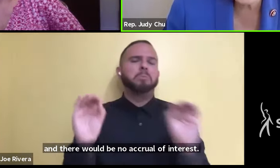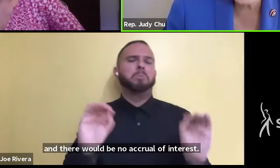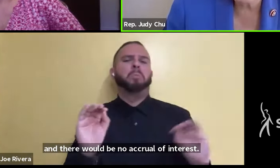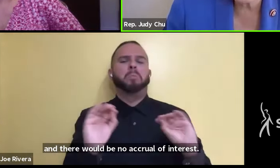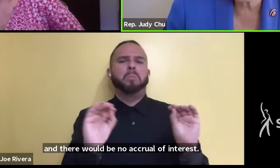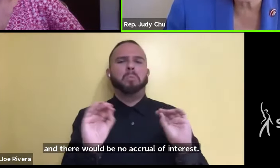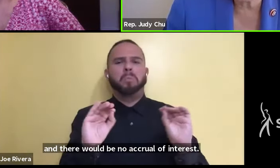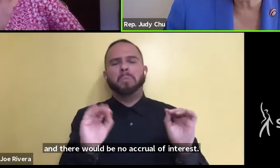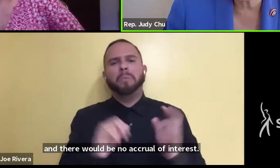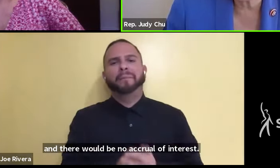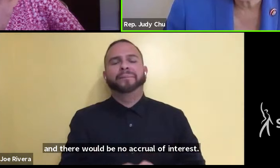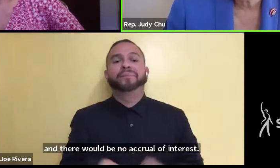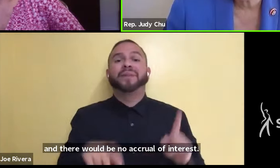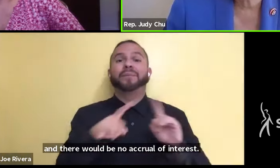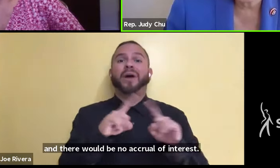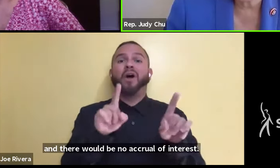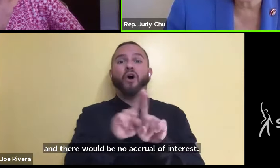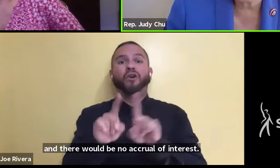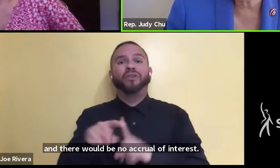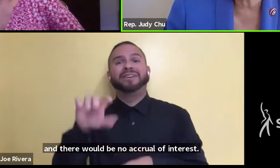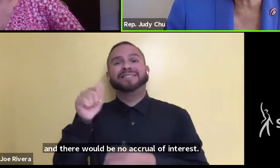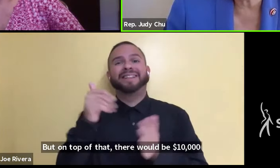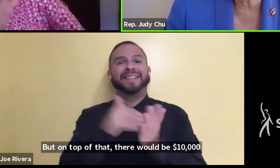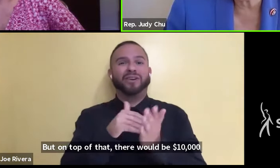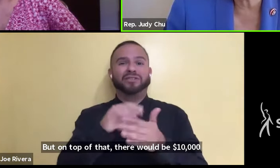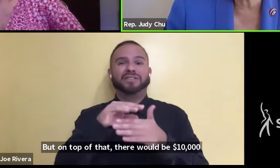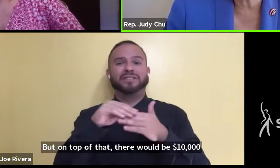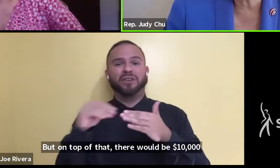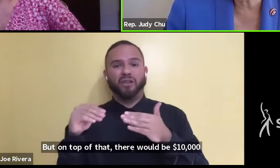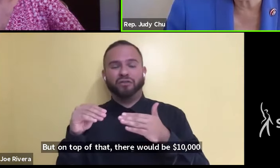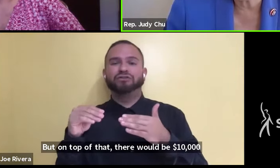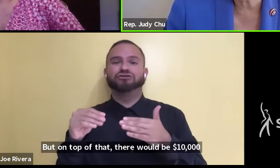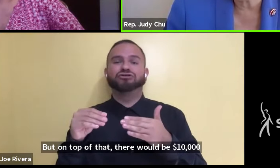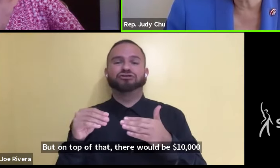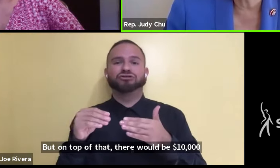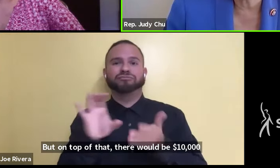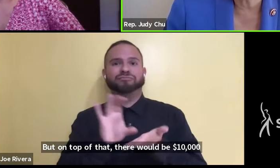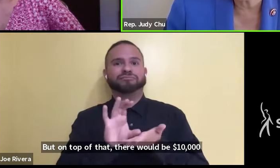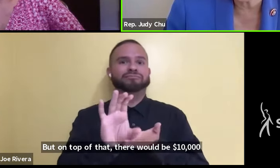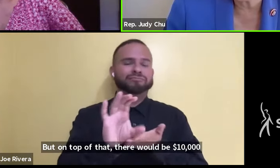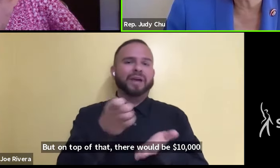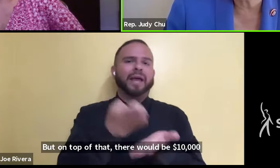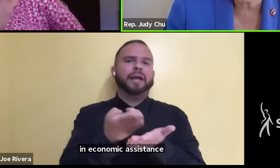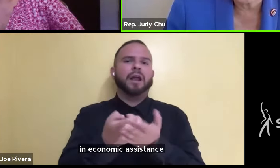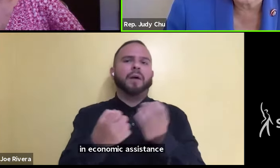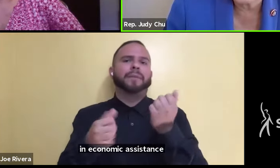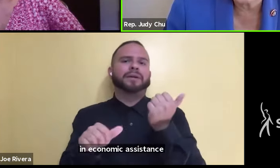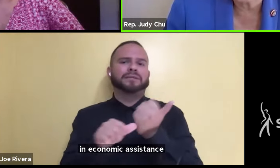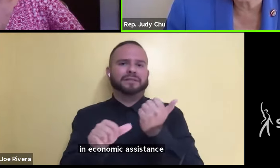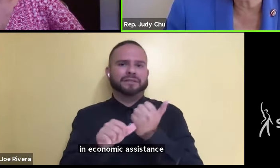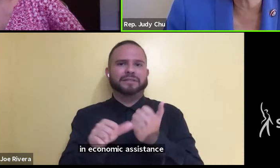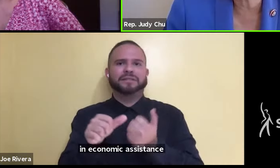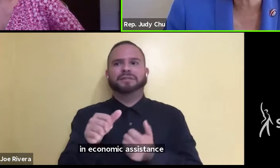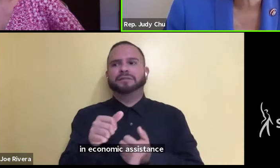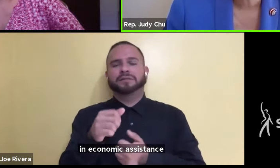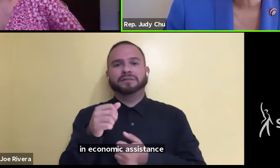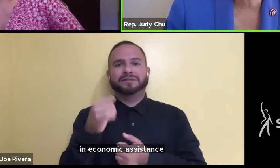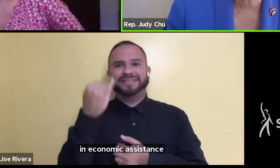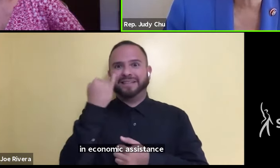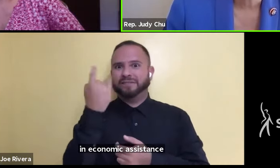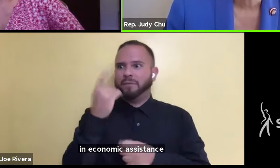be $10,000 in economic assistance to distressed borrowers. So in other